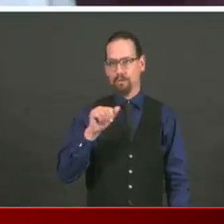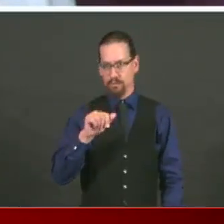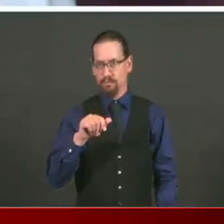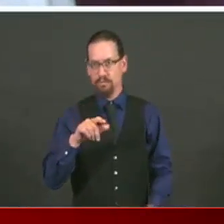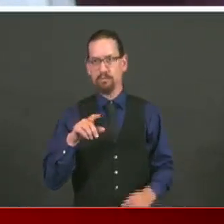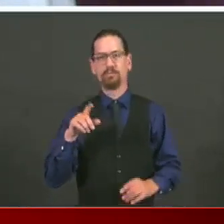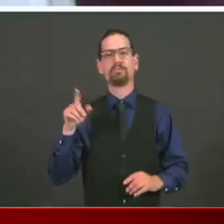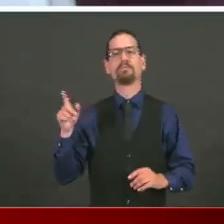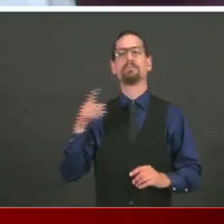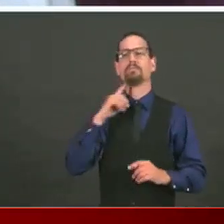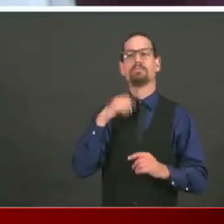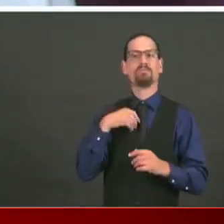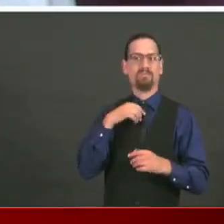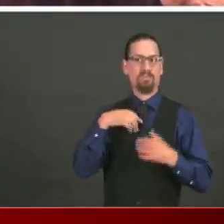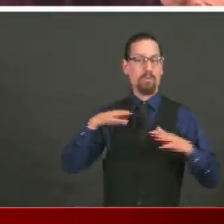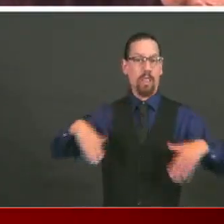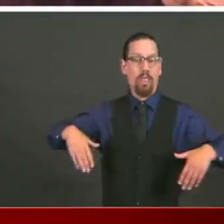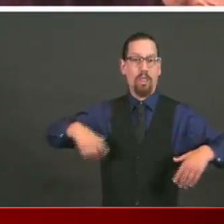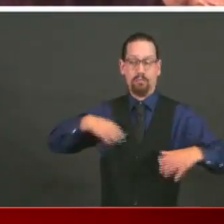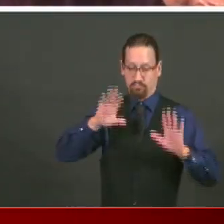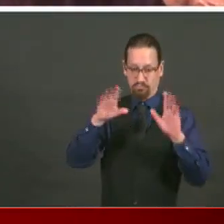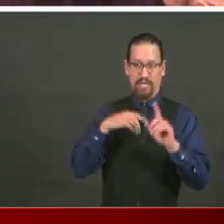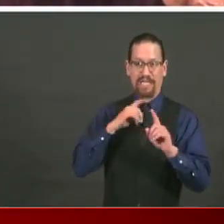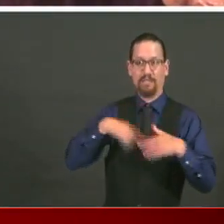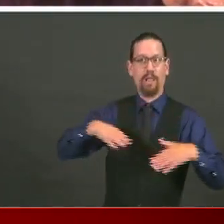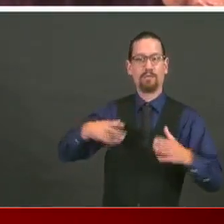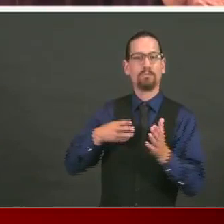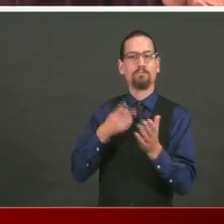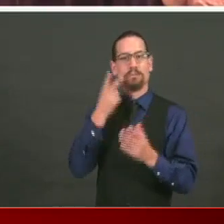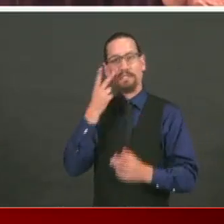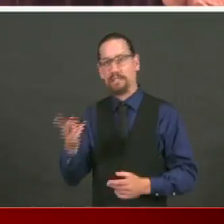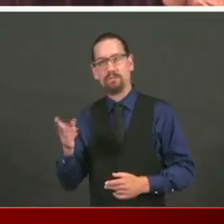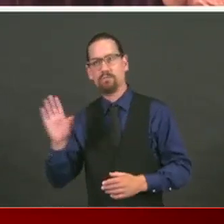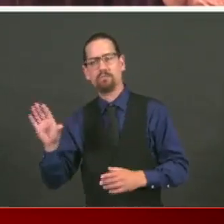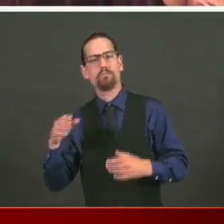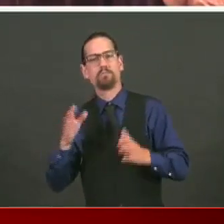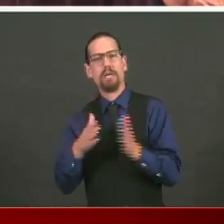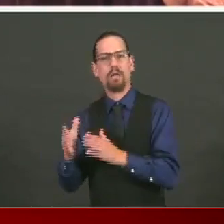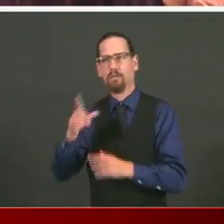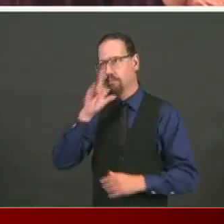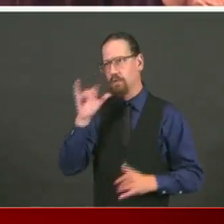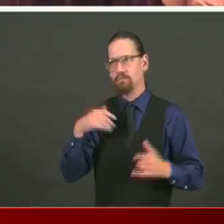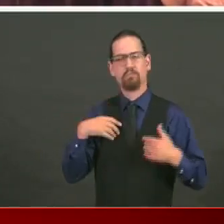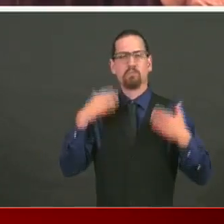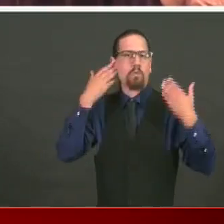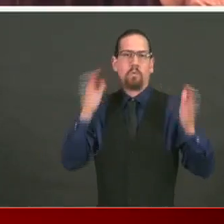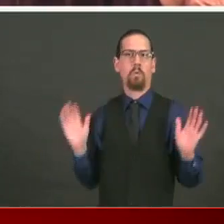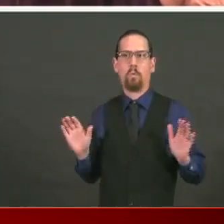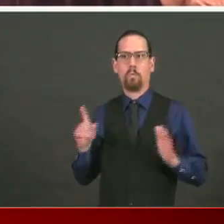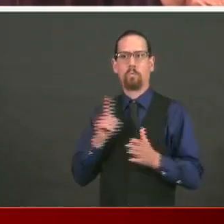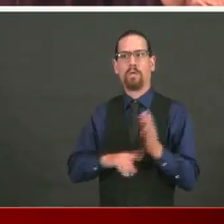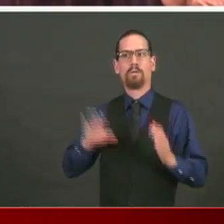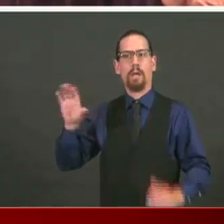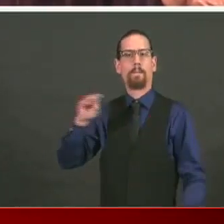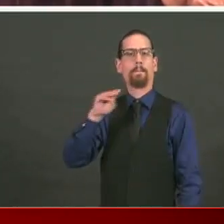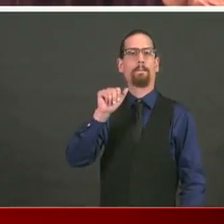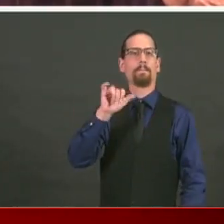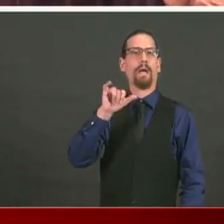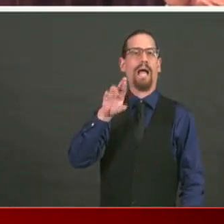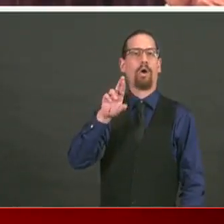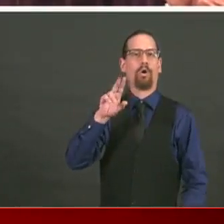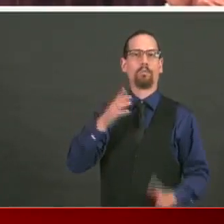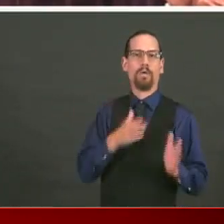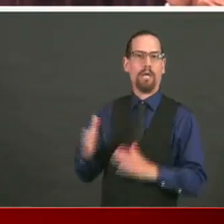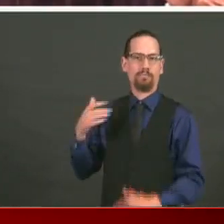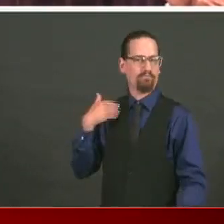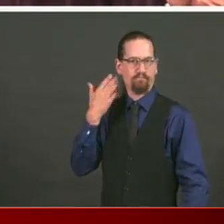so I'd be happy to look into it and find out. So you are open to that? I honestly don't know what the mayor has announced. My